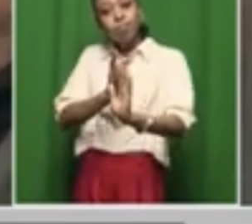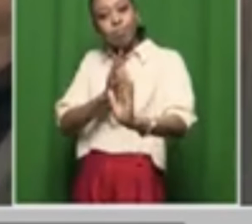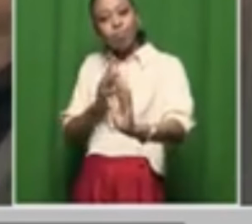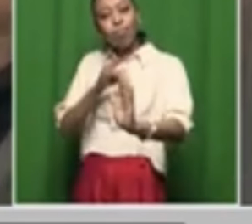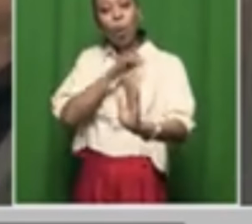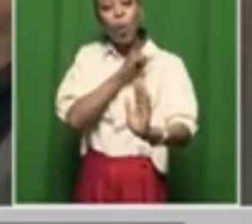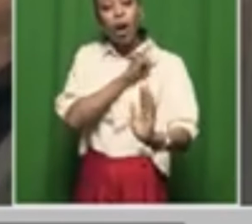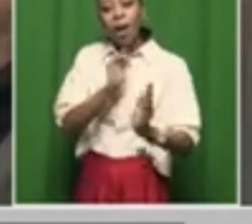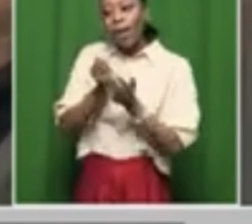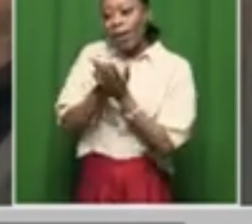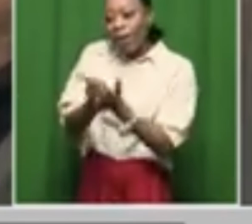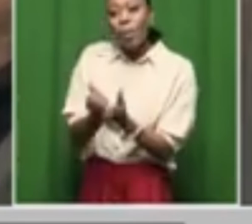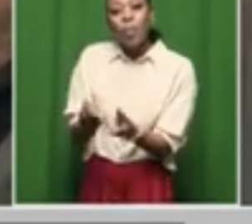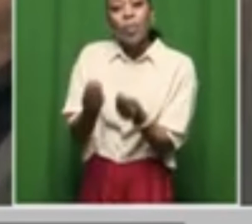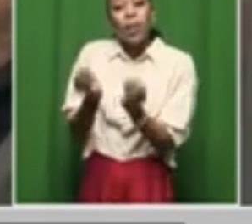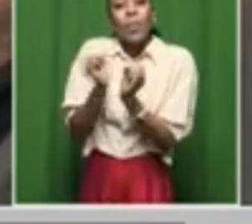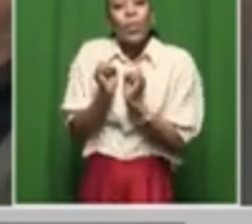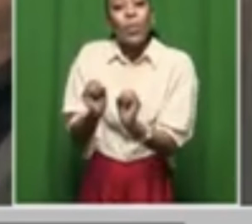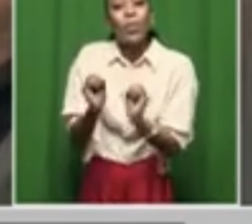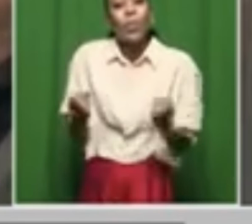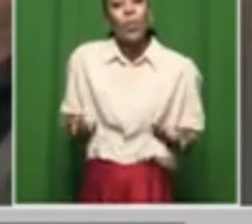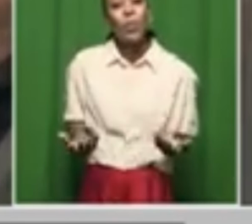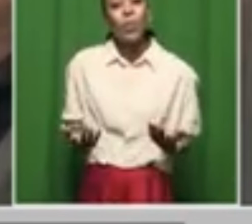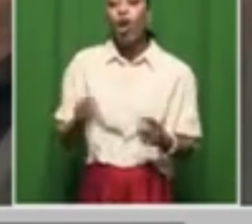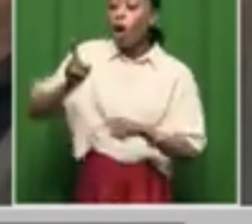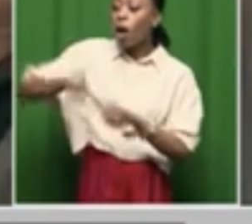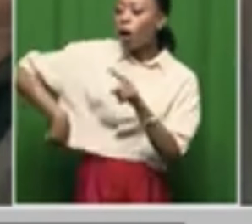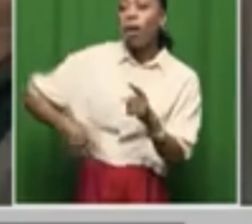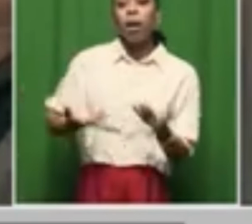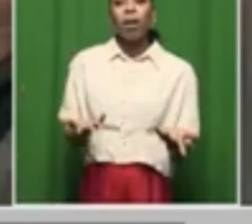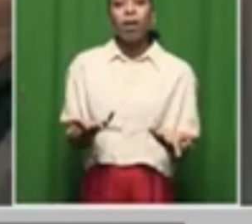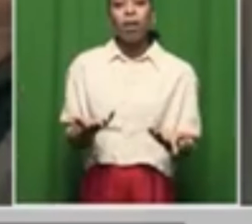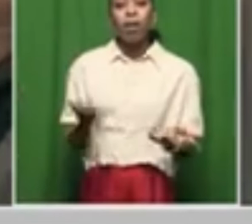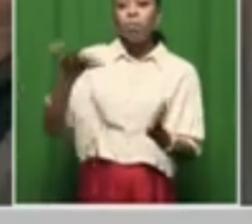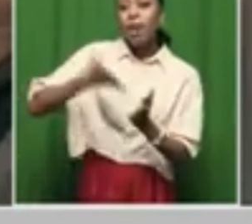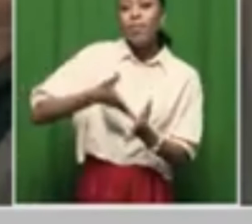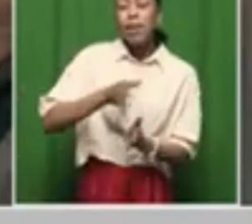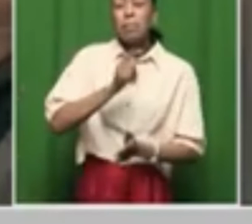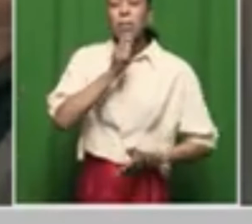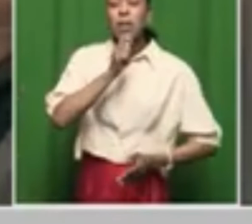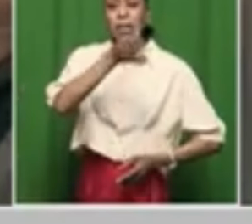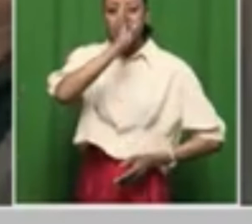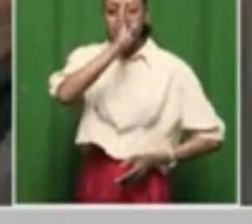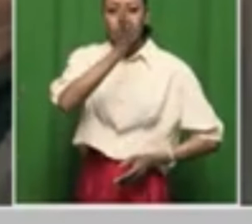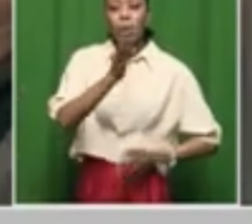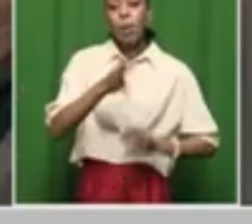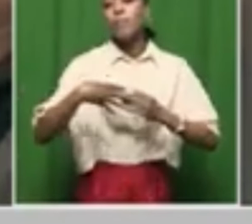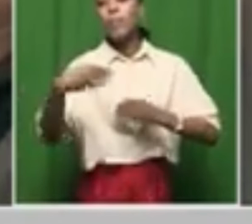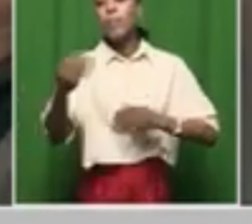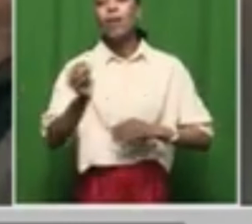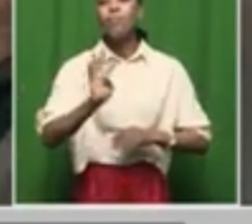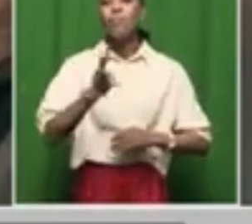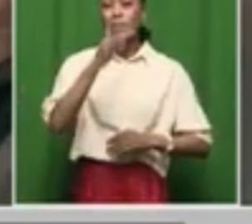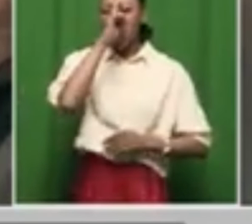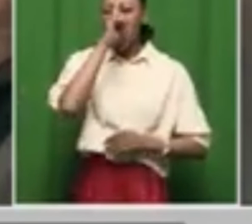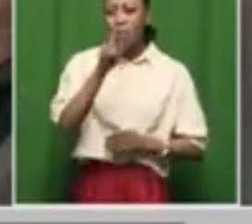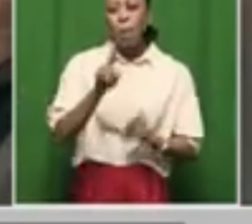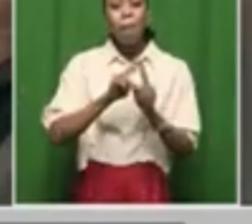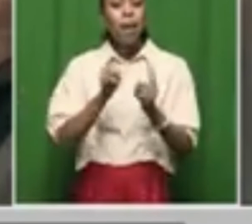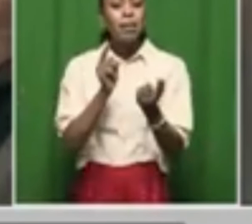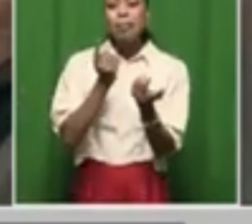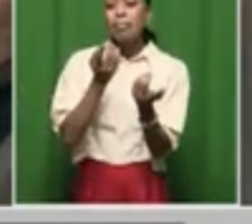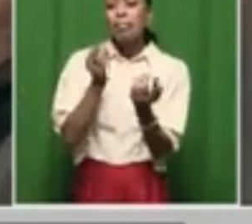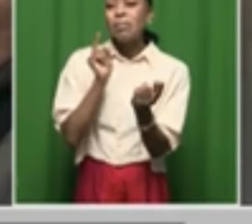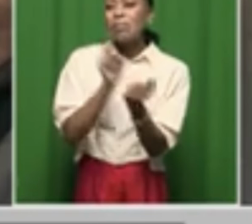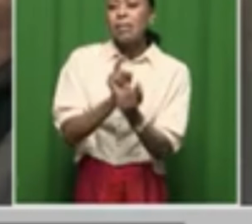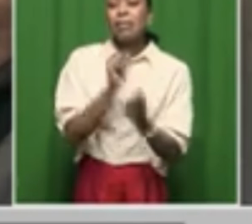they are not being attended to or being chased away, getting there at 3 o'clock in the morning and having to leave at 4, not being seen to.